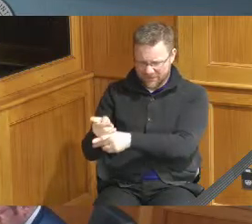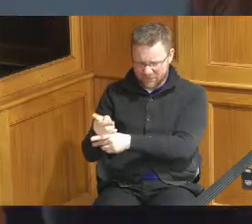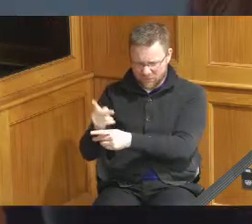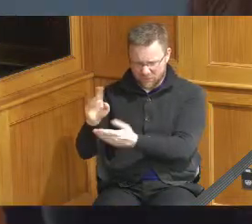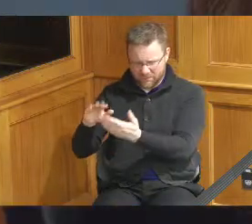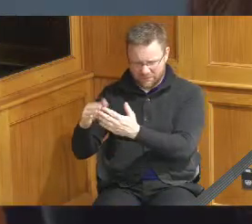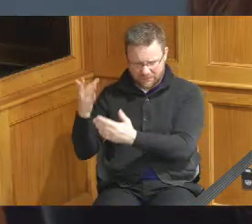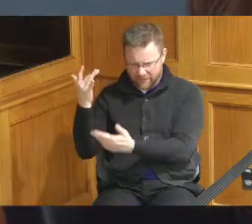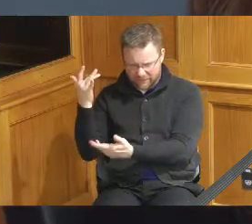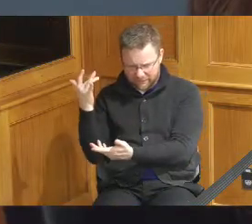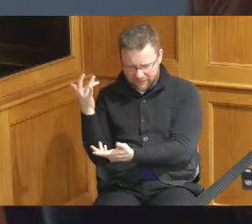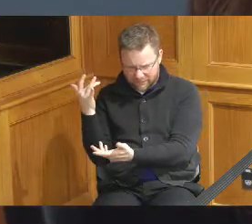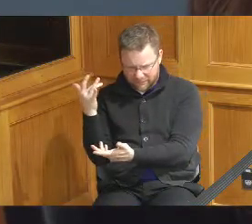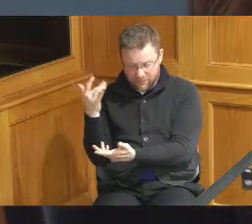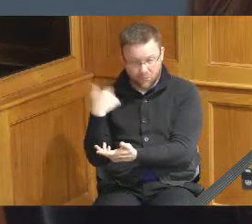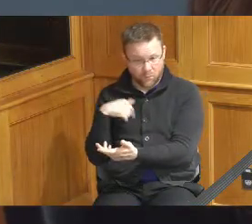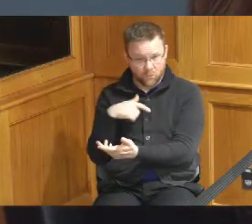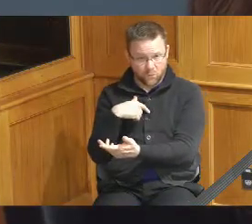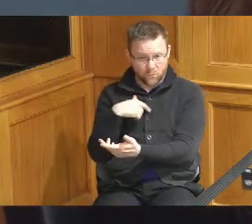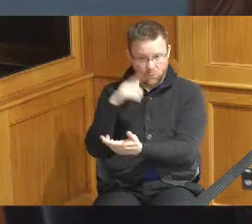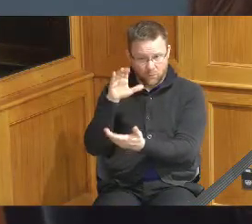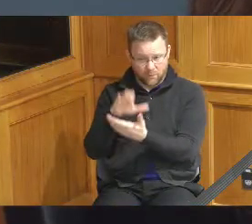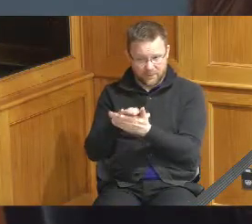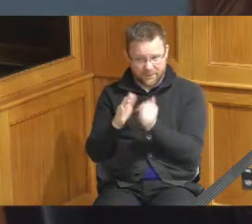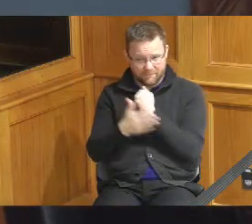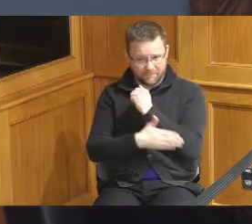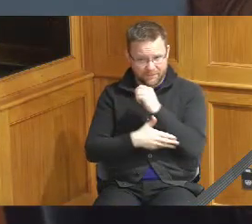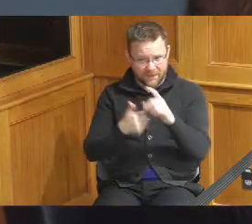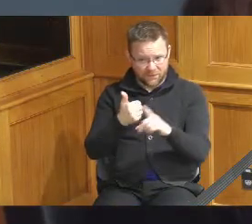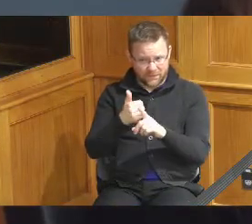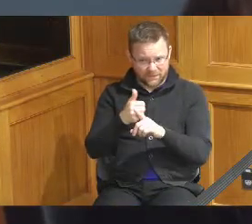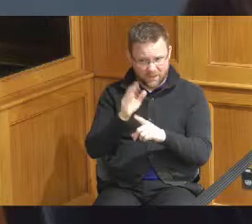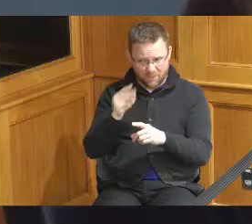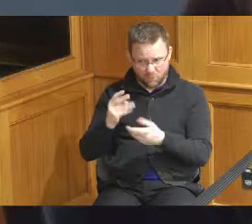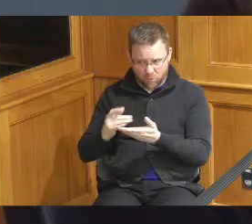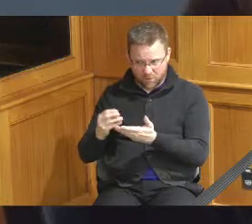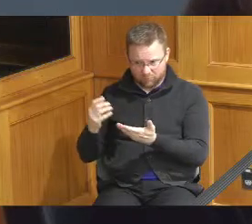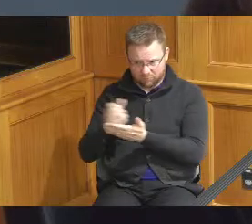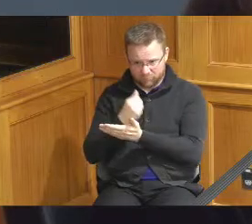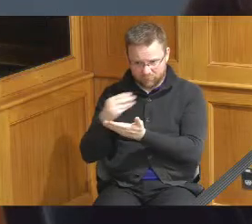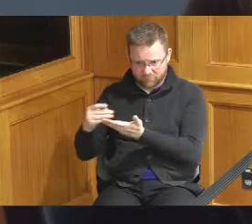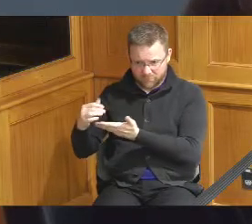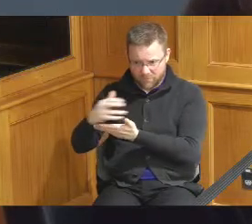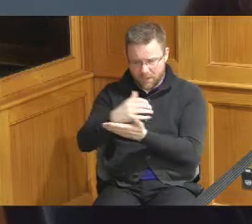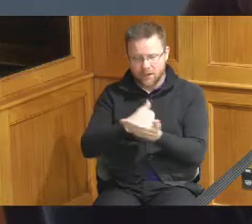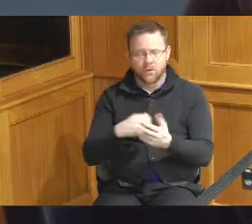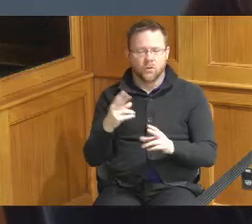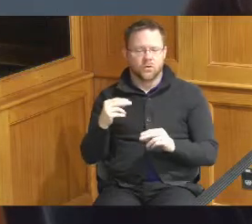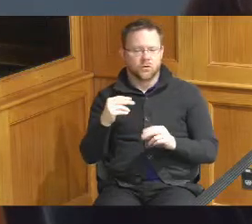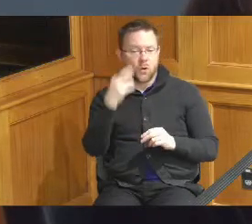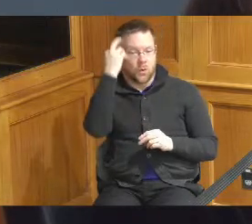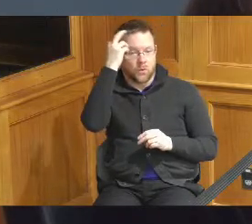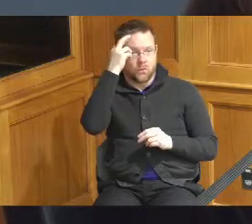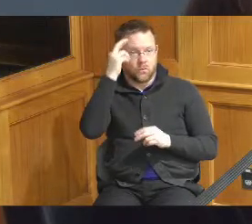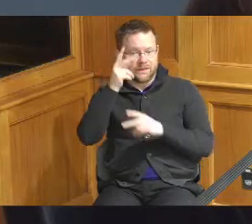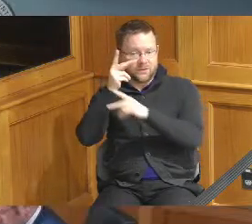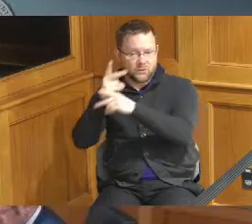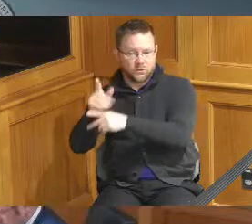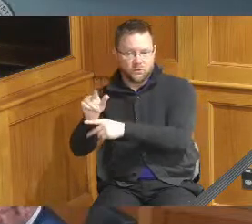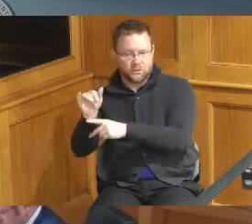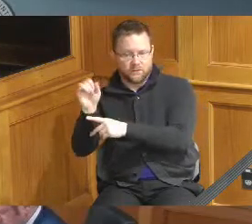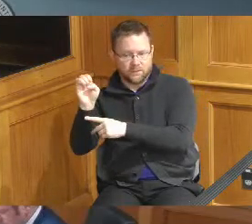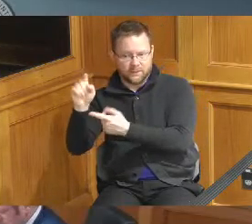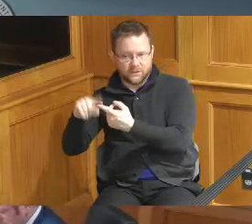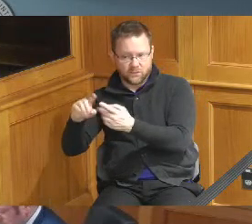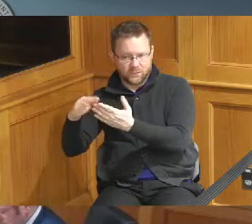city is because we believe that the county will get some revenue out of that. No, the primary reason to sublease